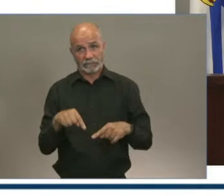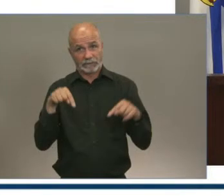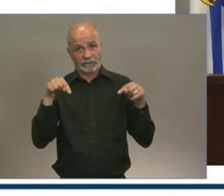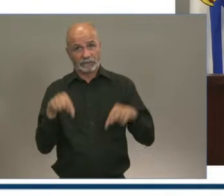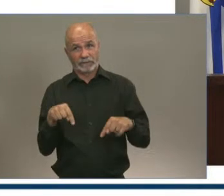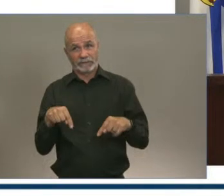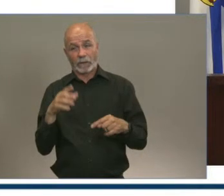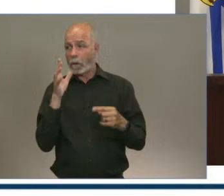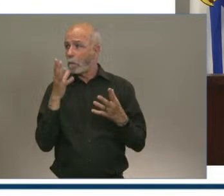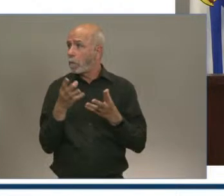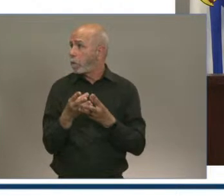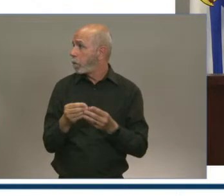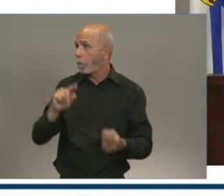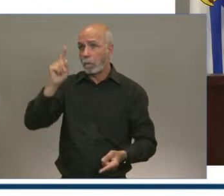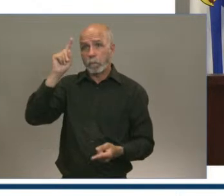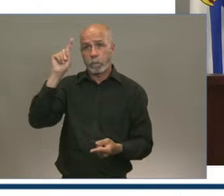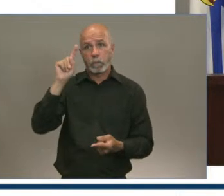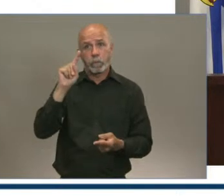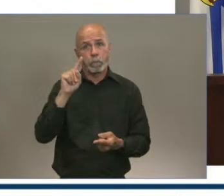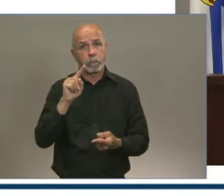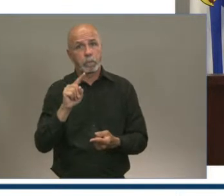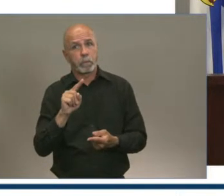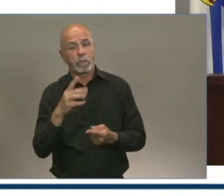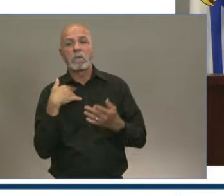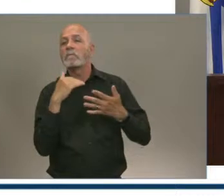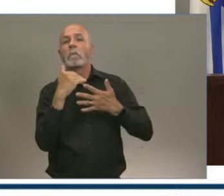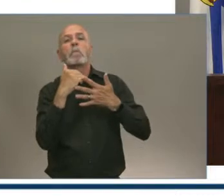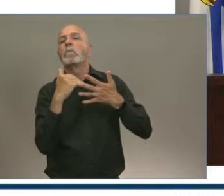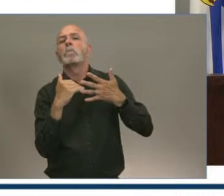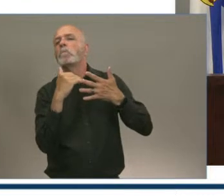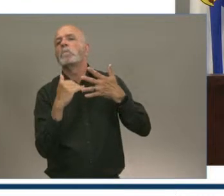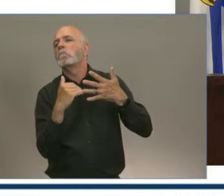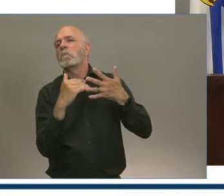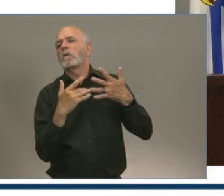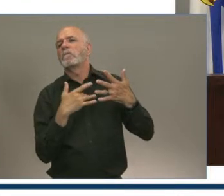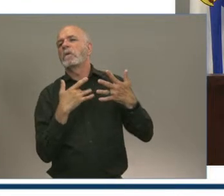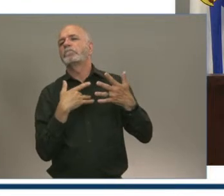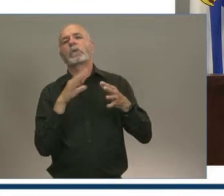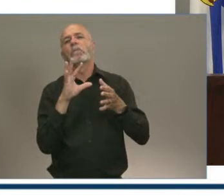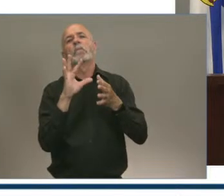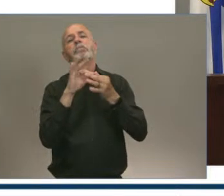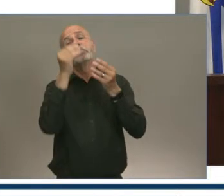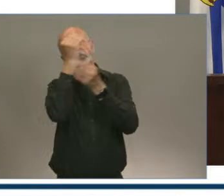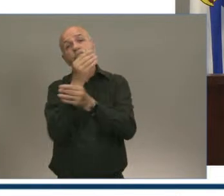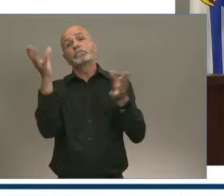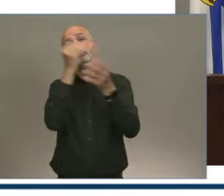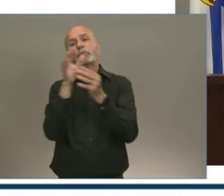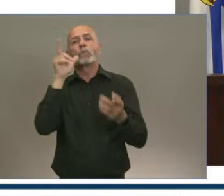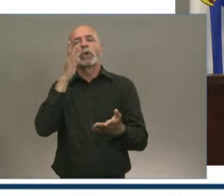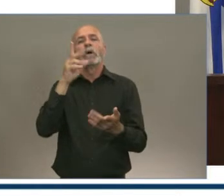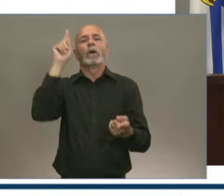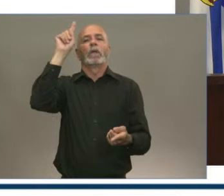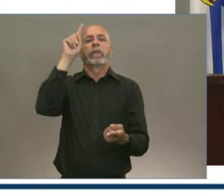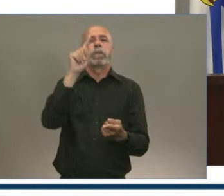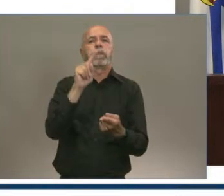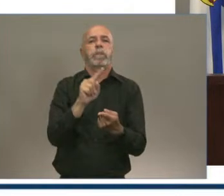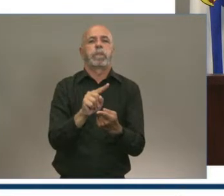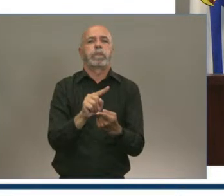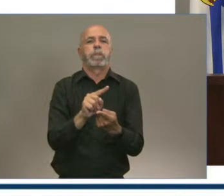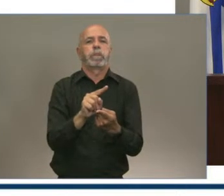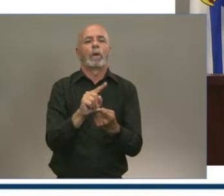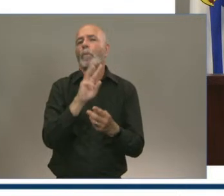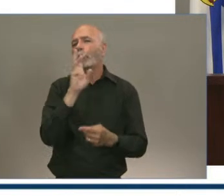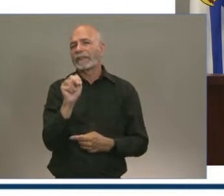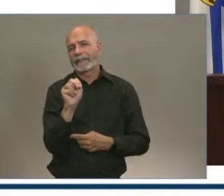away or what phase do you expect to maybe stop doing them as frequently? Yeah, well, it's a great sign